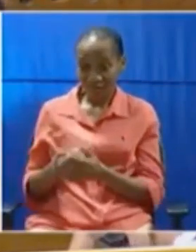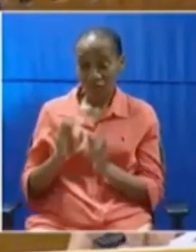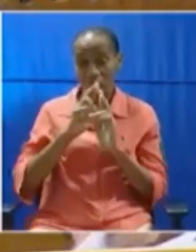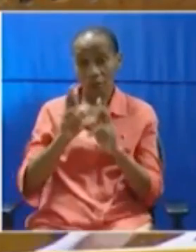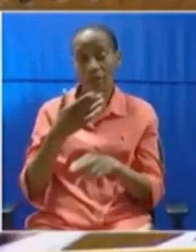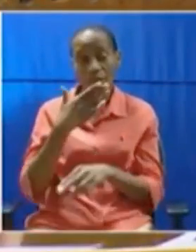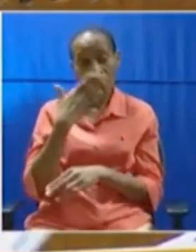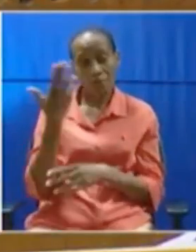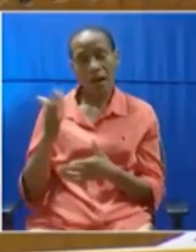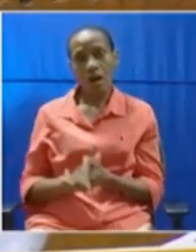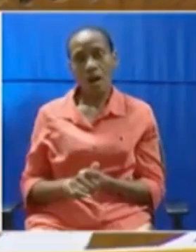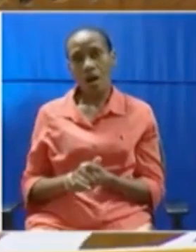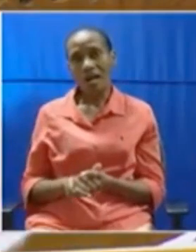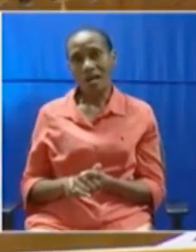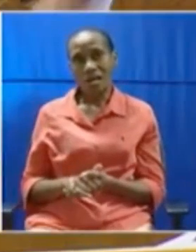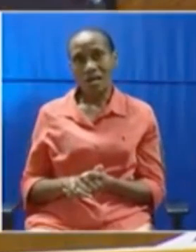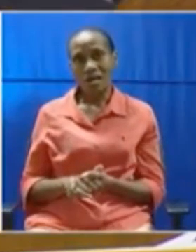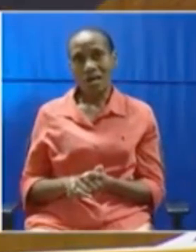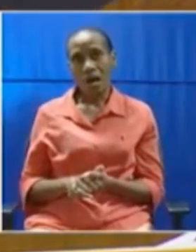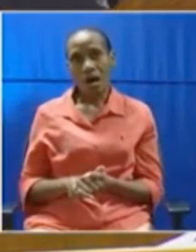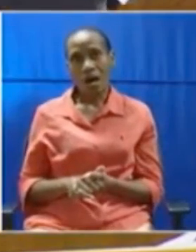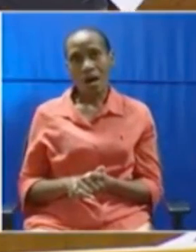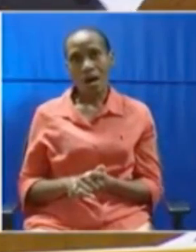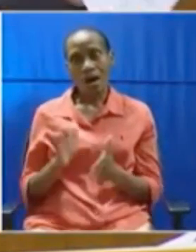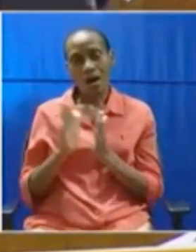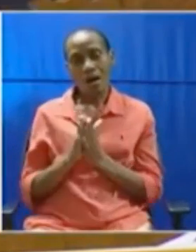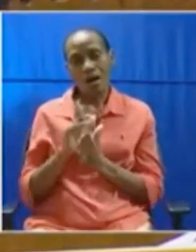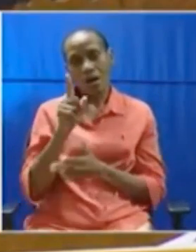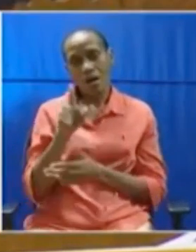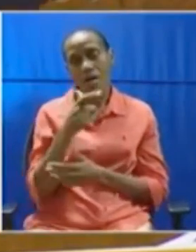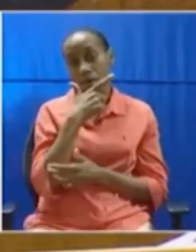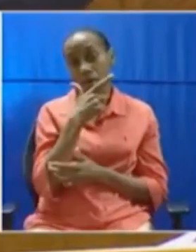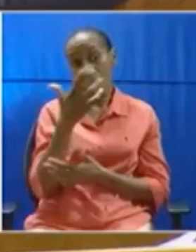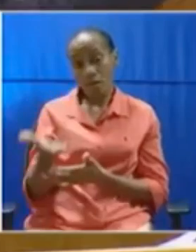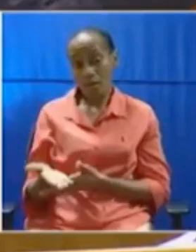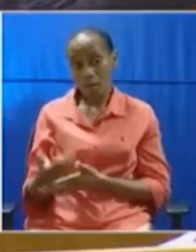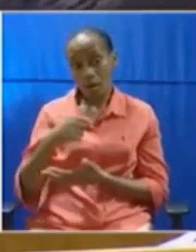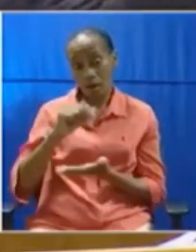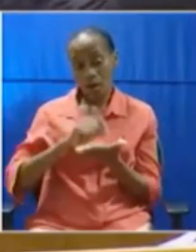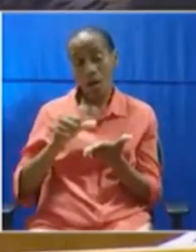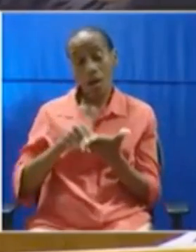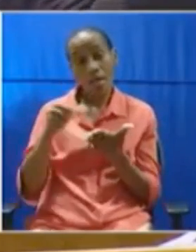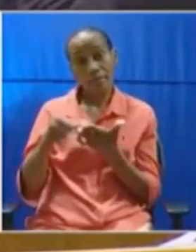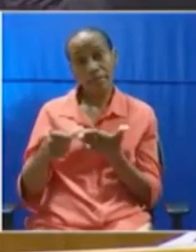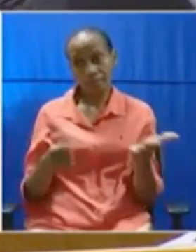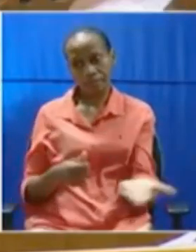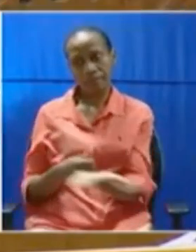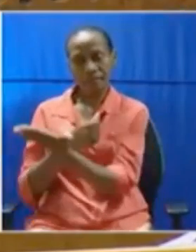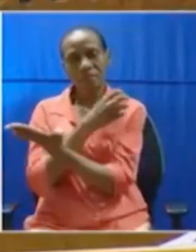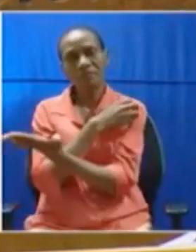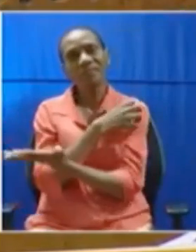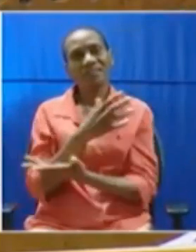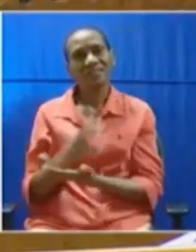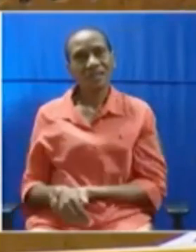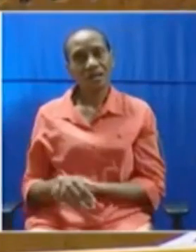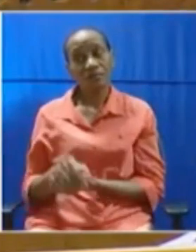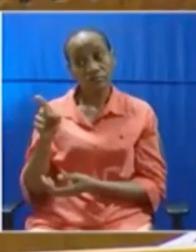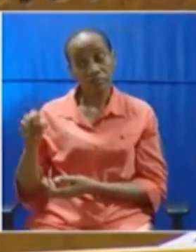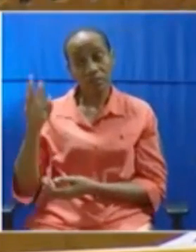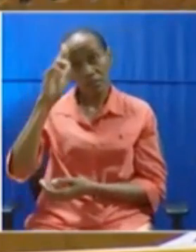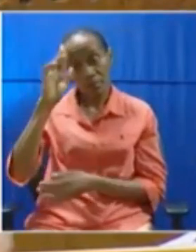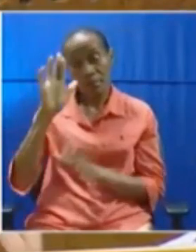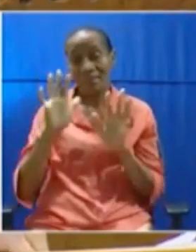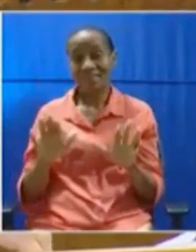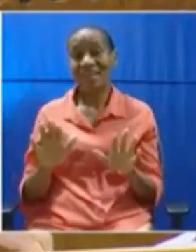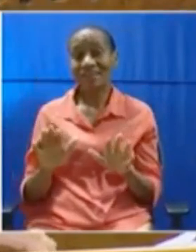document. Mr. President, on the 11th of December, we wrote this letter to the Minister, reminding him of the 10th of October